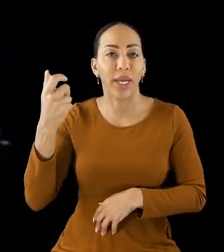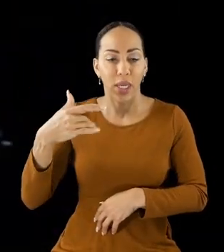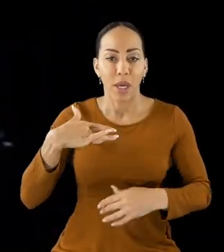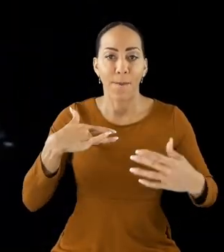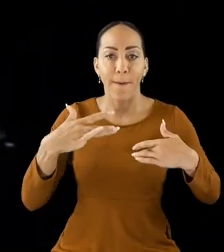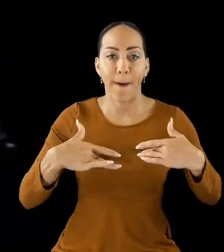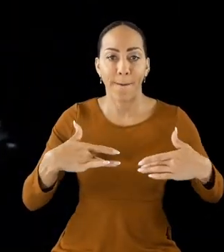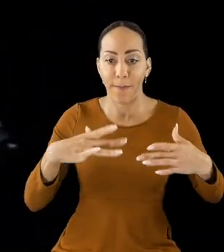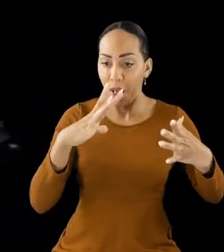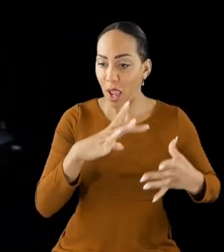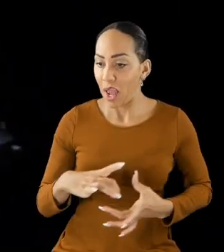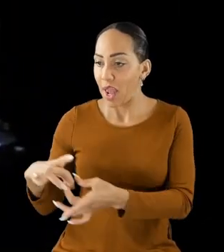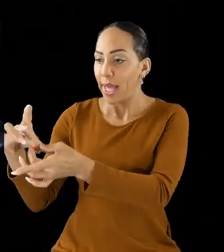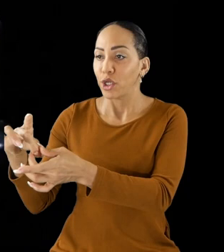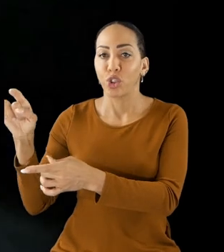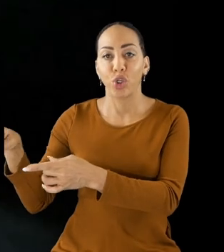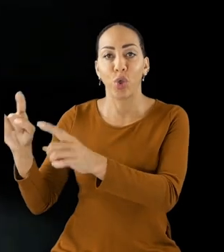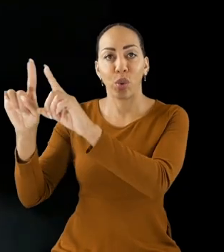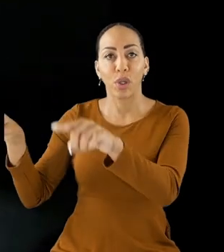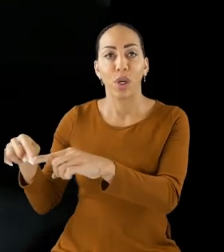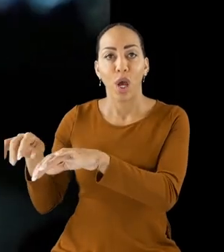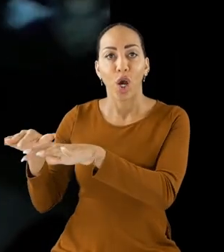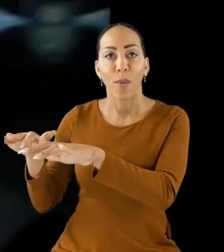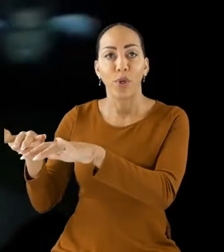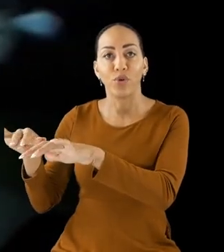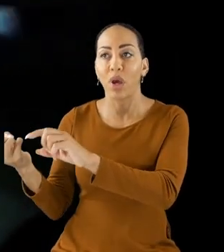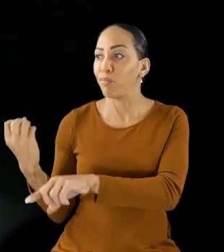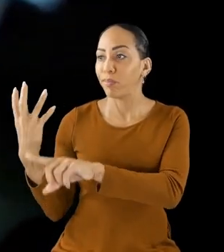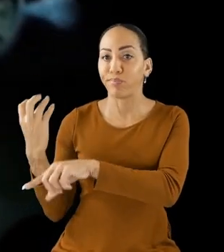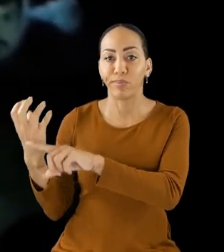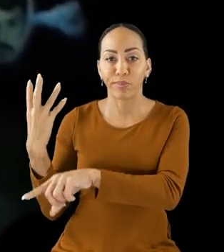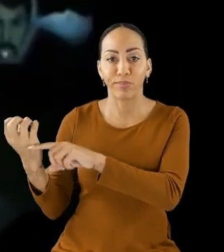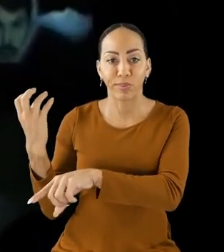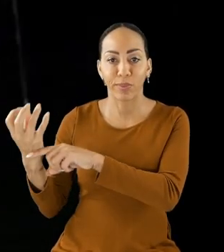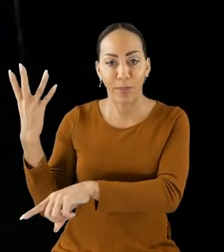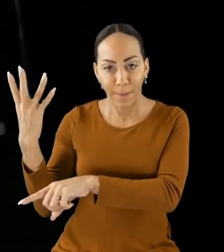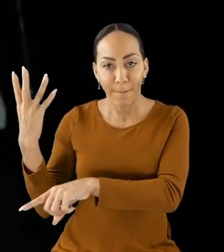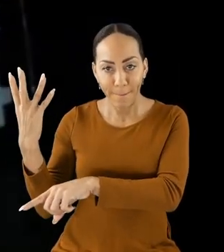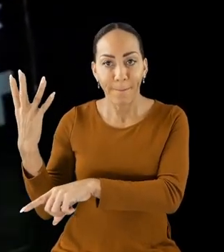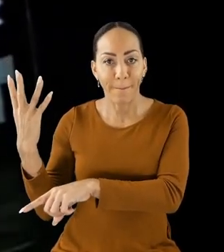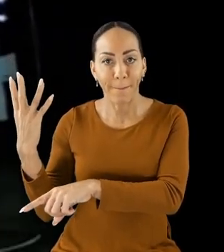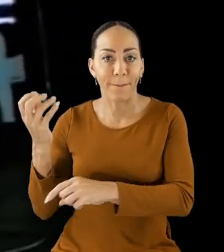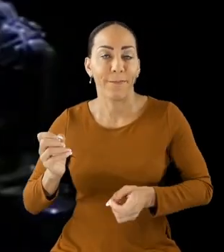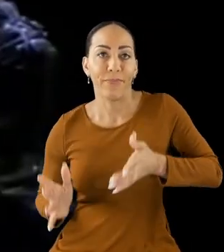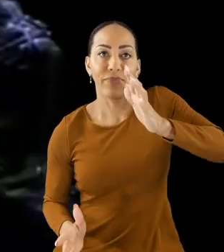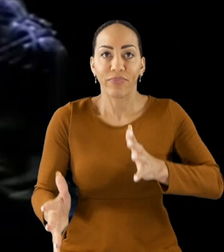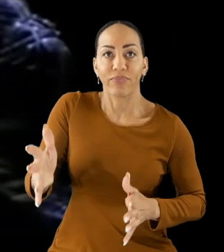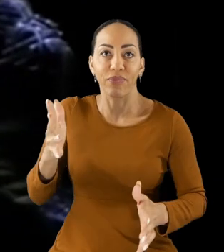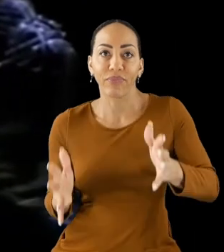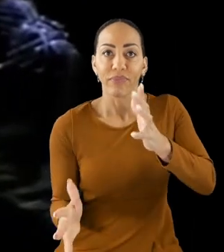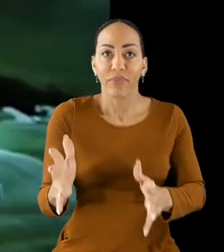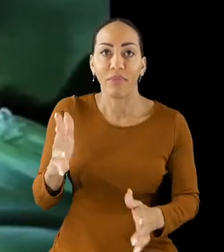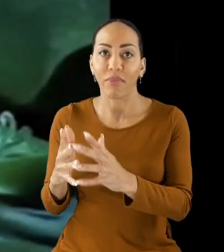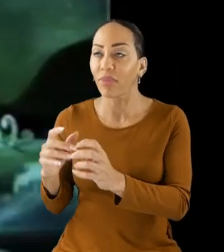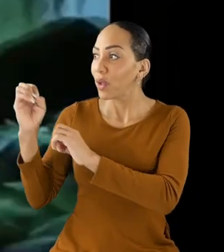offstage computer. So he's generating all these images. The story is based on Homer's The Odyssey, and Roca's gestures activate